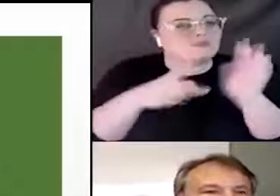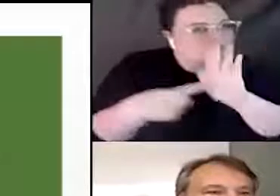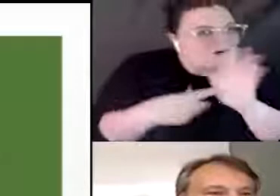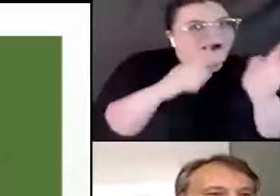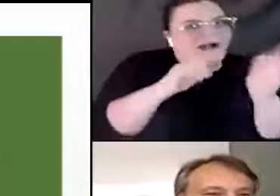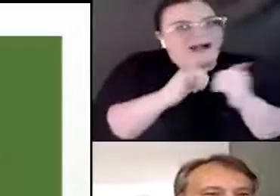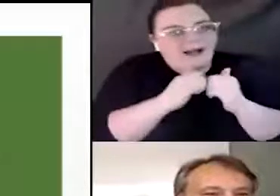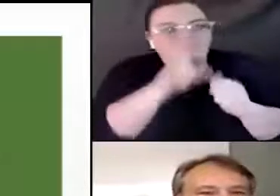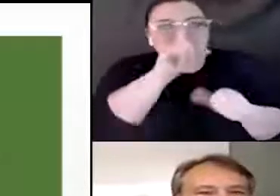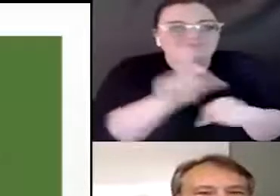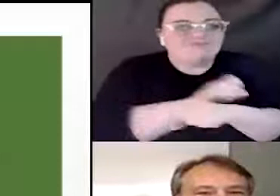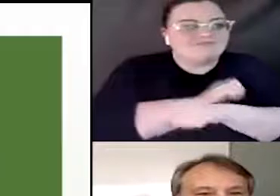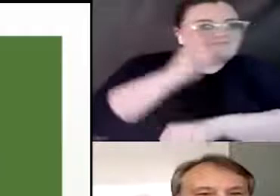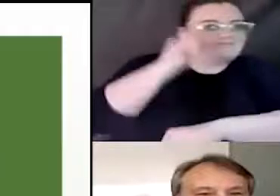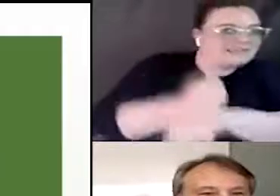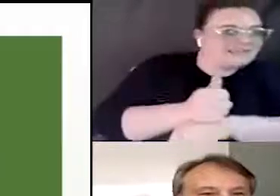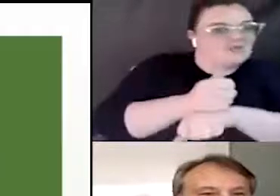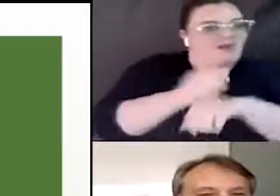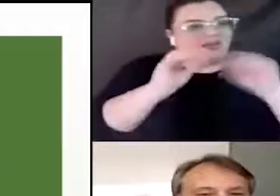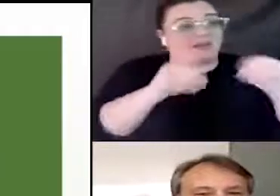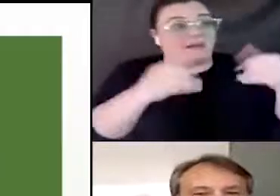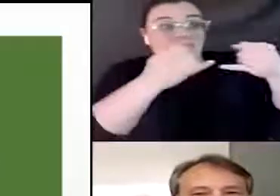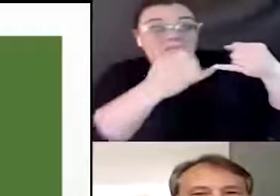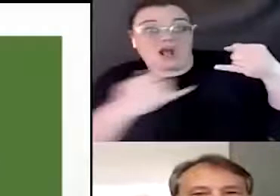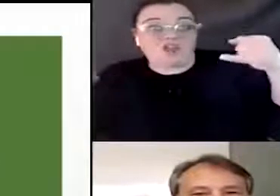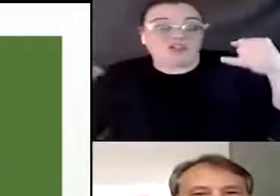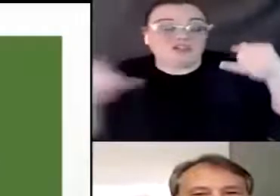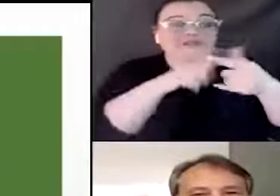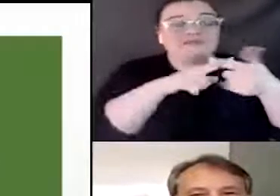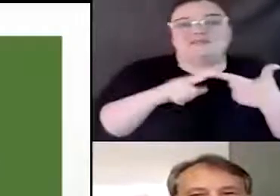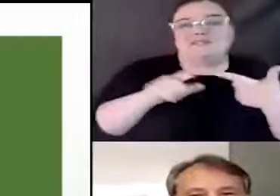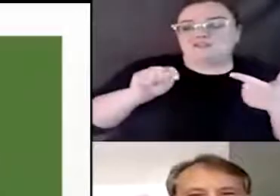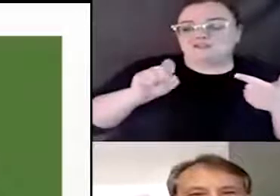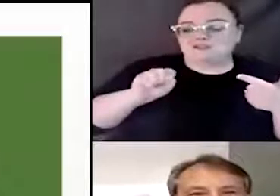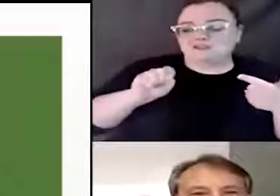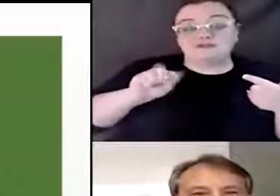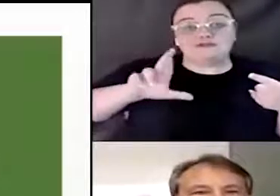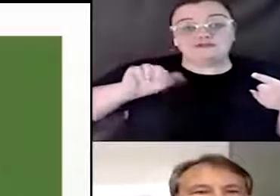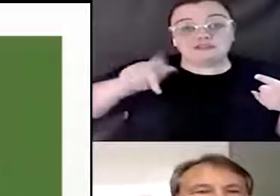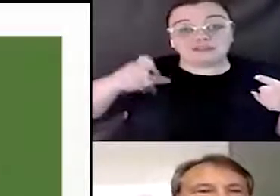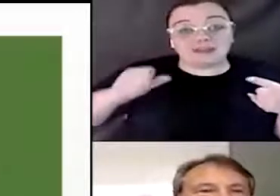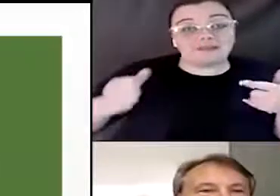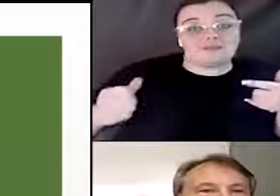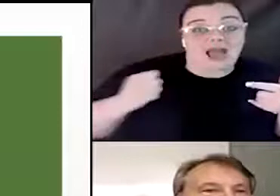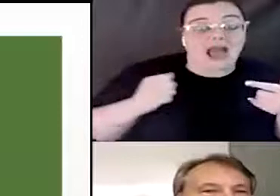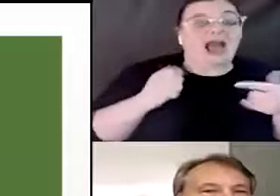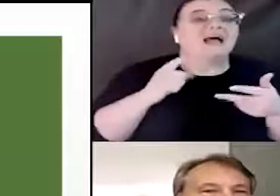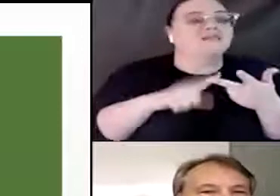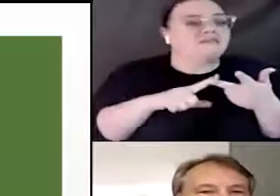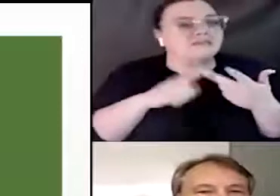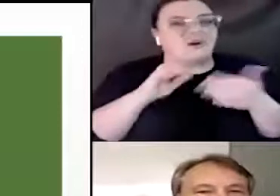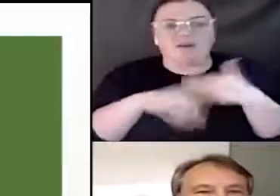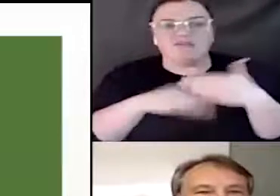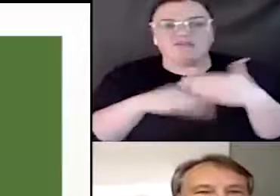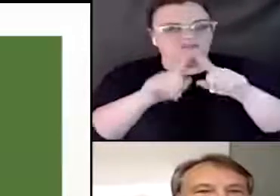cords, like the tether straps on the back of the TV, like the no jump picture hooks. And we also included